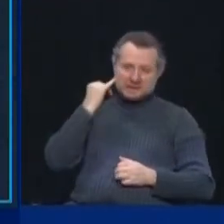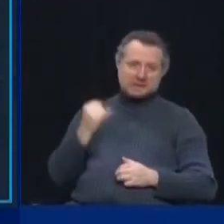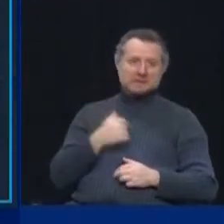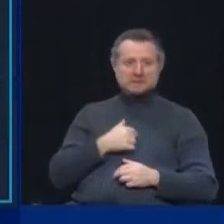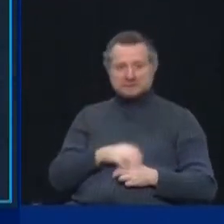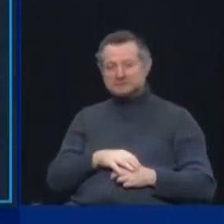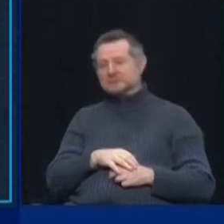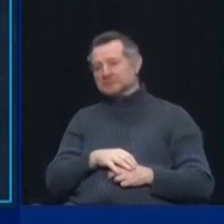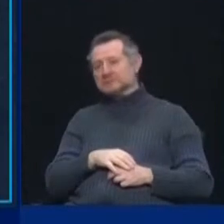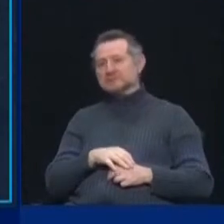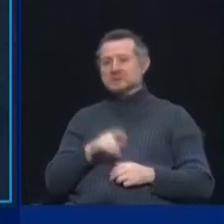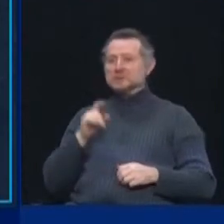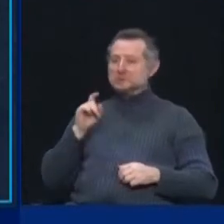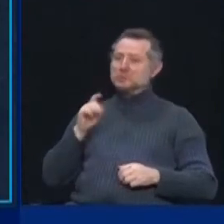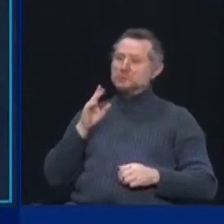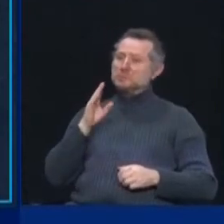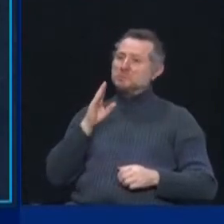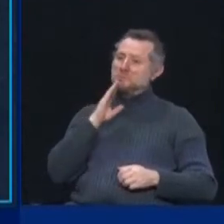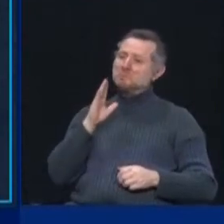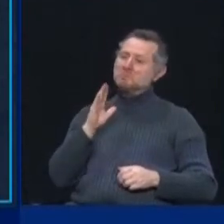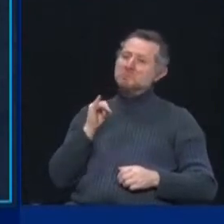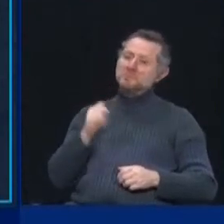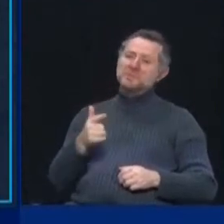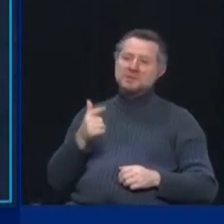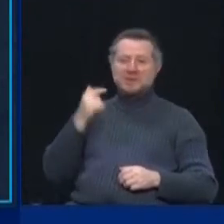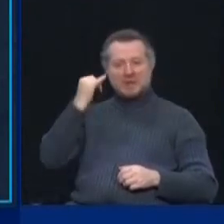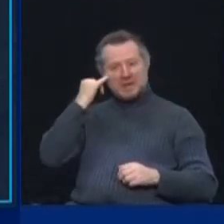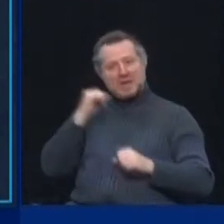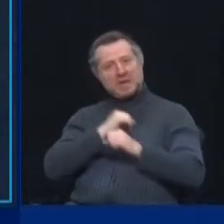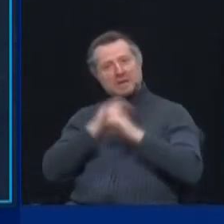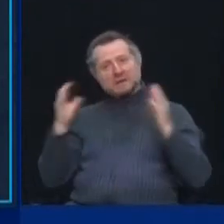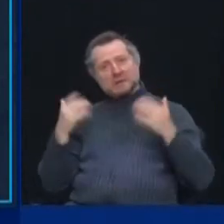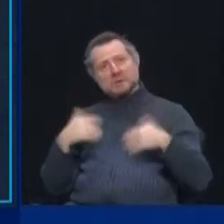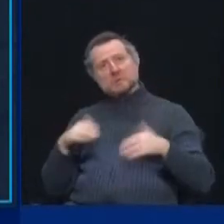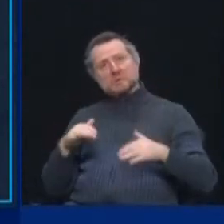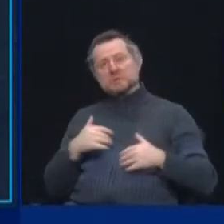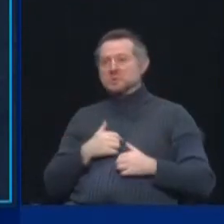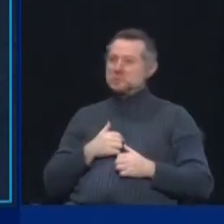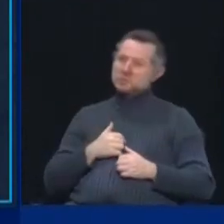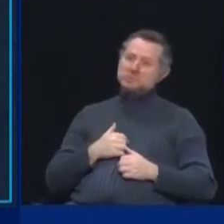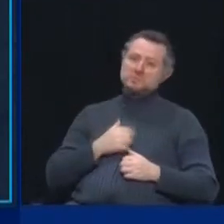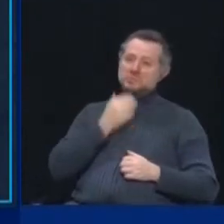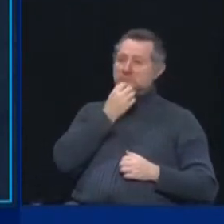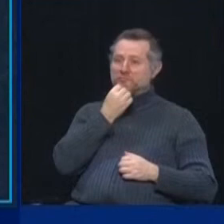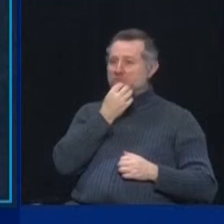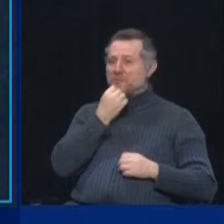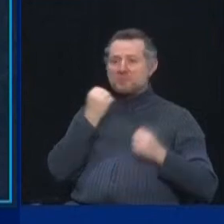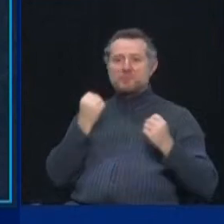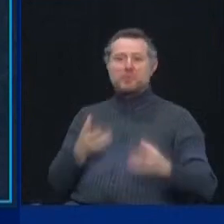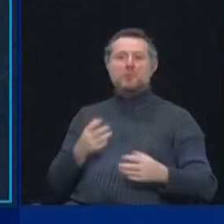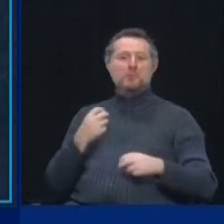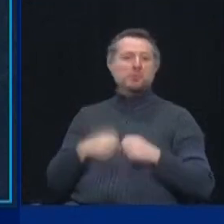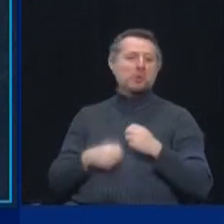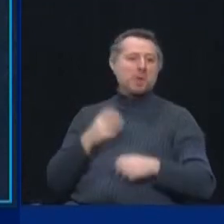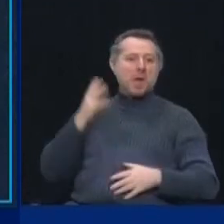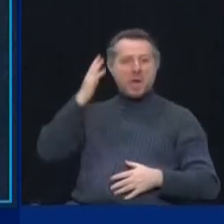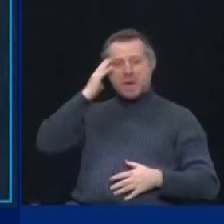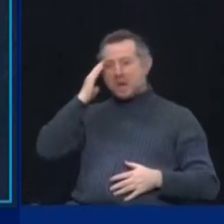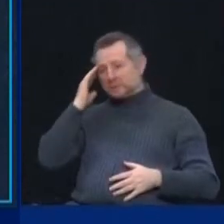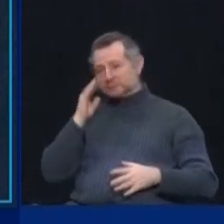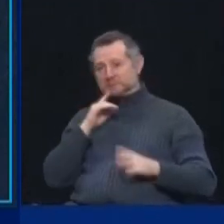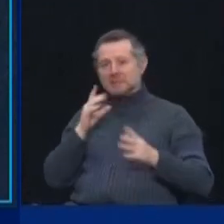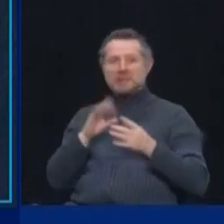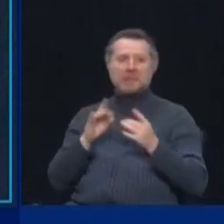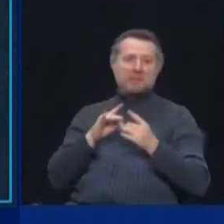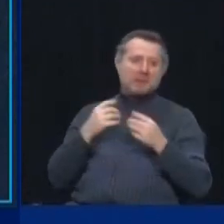a big idea. This is a problematic idea. There's a lot of problems with this